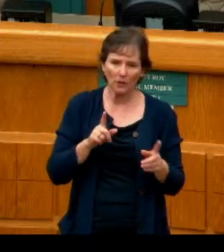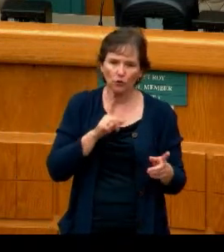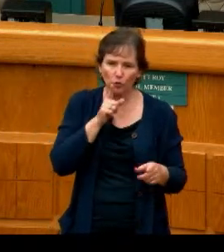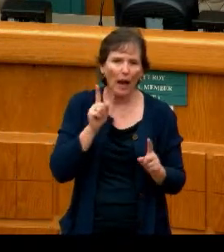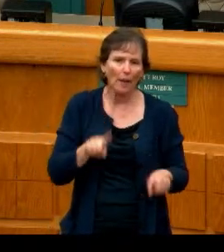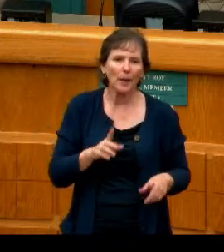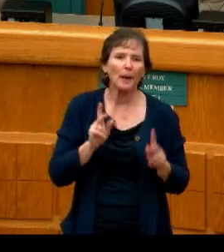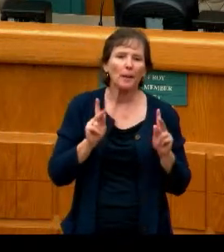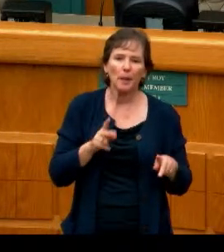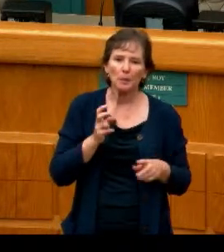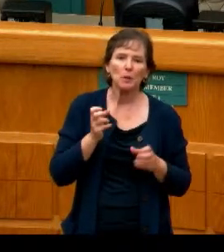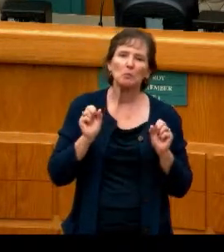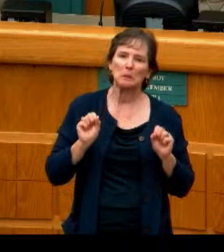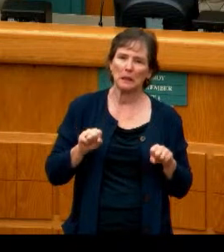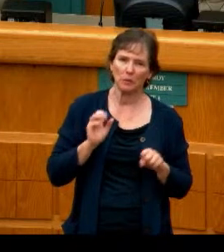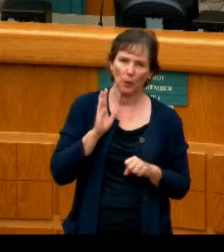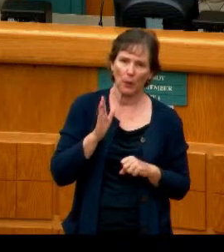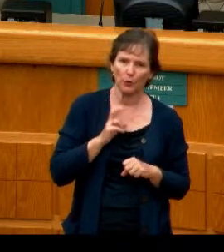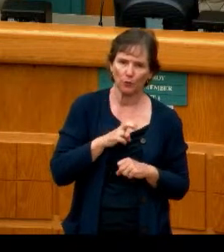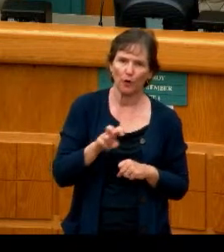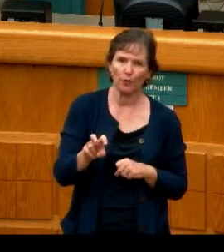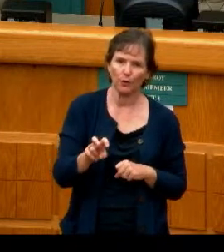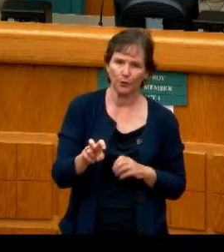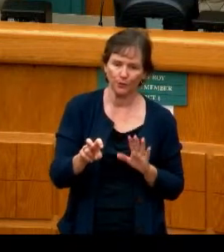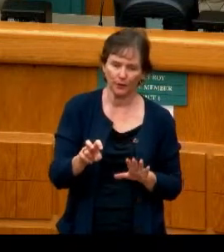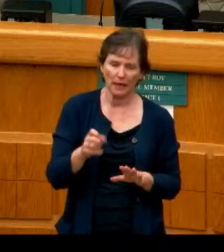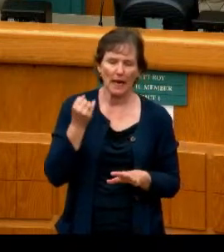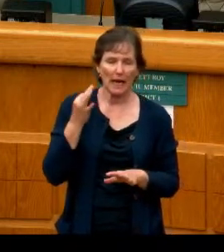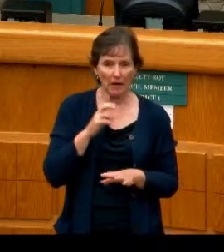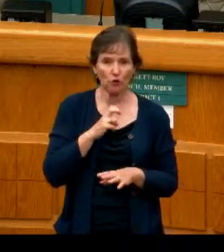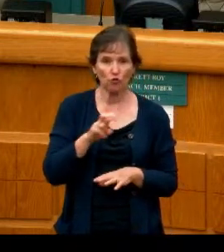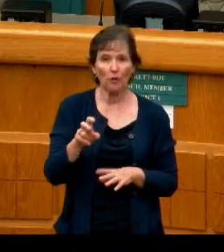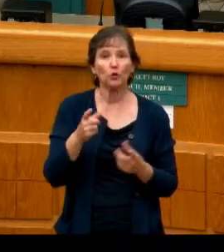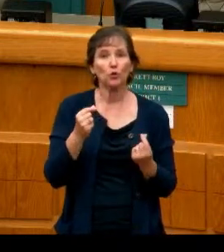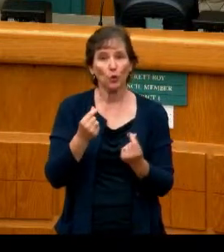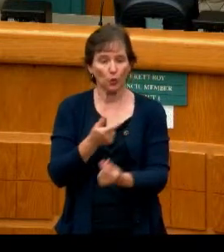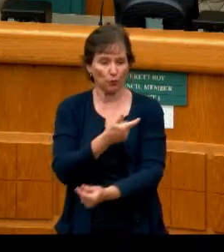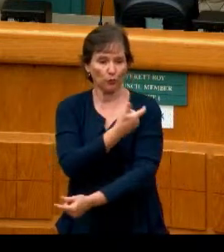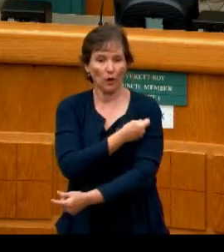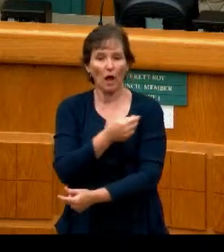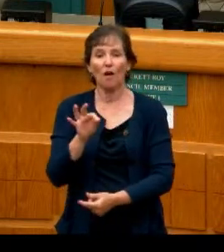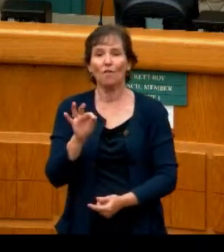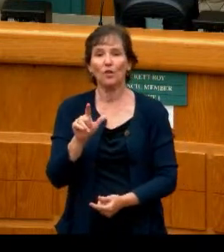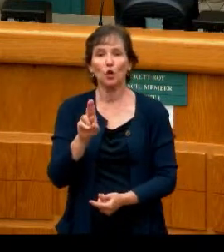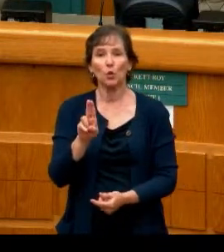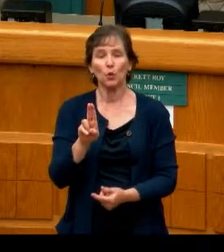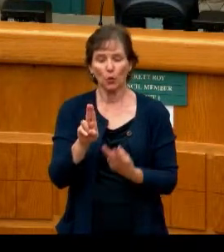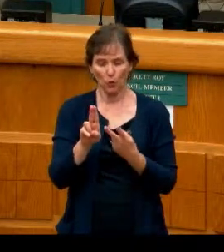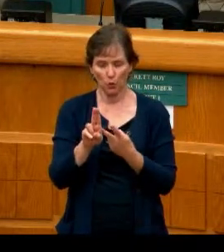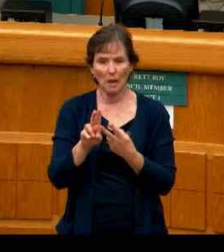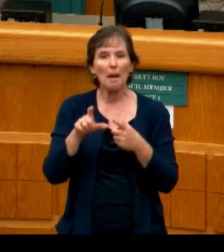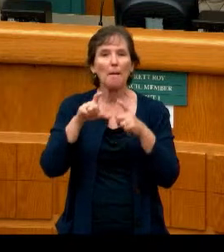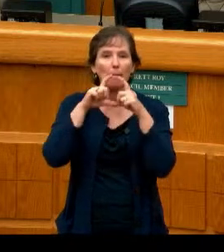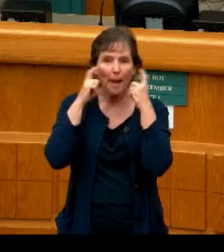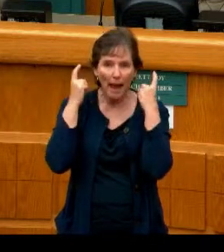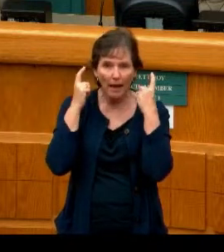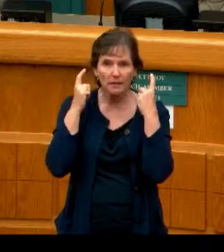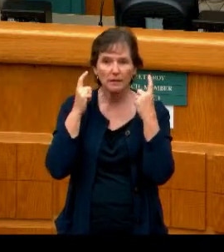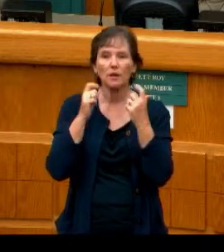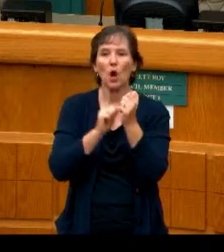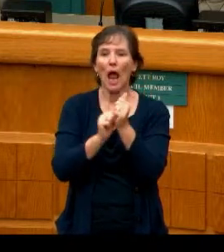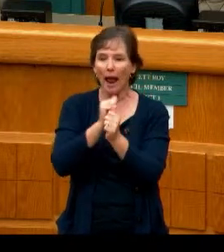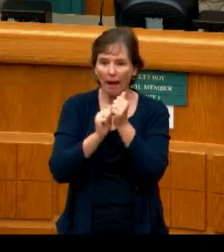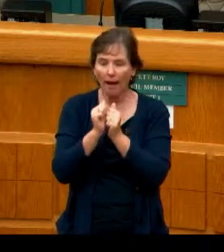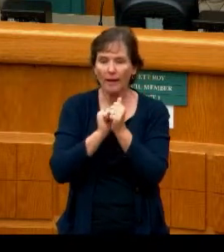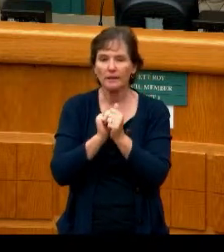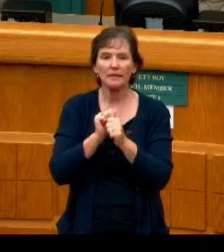can. But, I mean, let's face it. I know a lot of people that are traveling. You know a lot of people that are traveling. You might be traveling yourself if you're listening to this